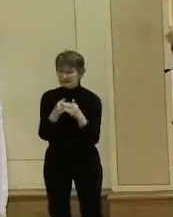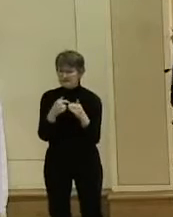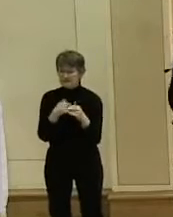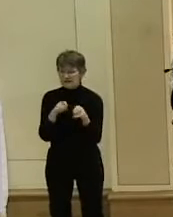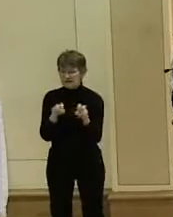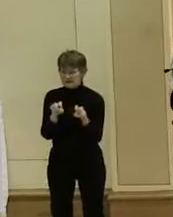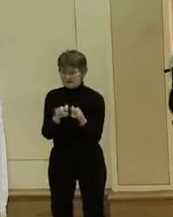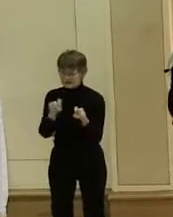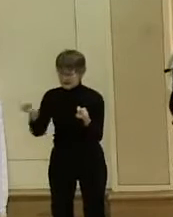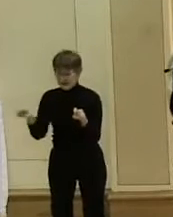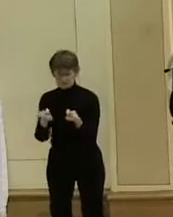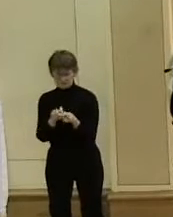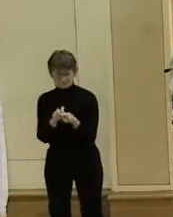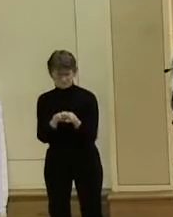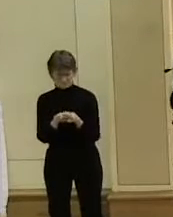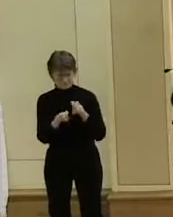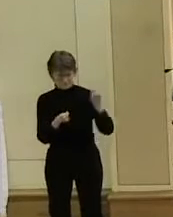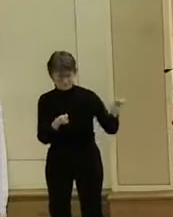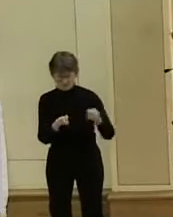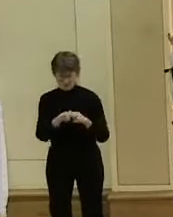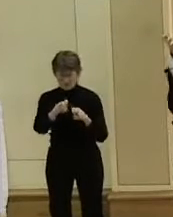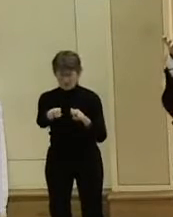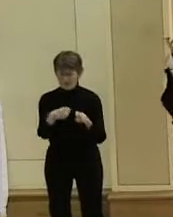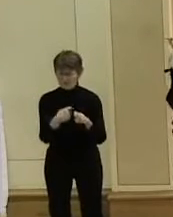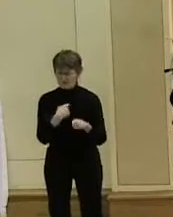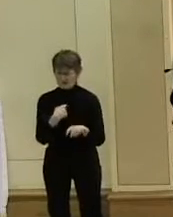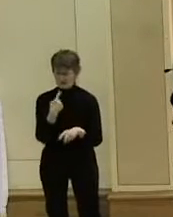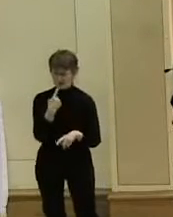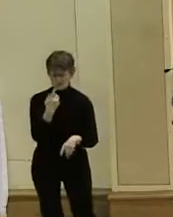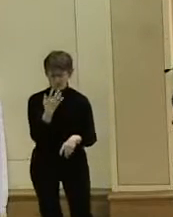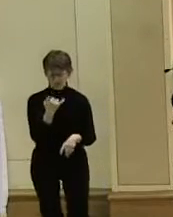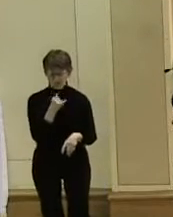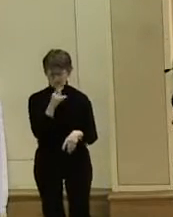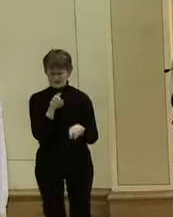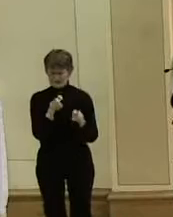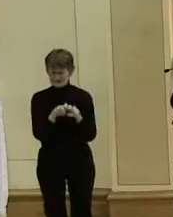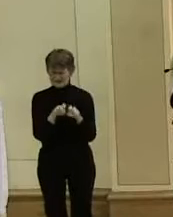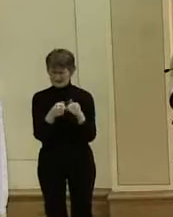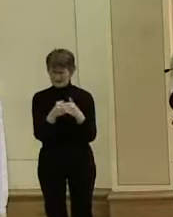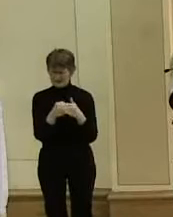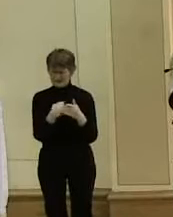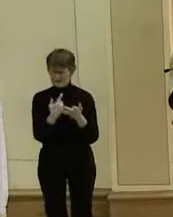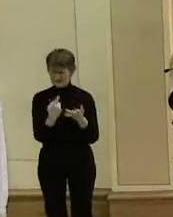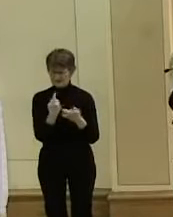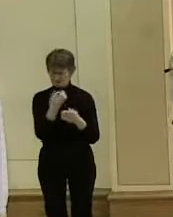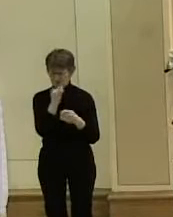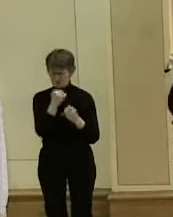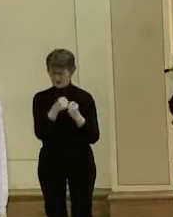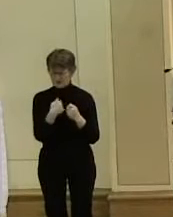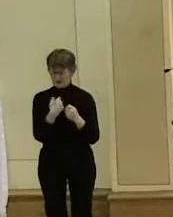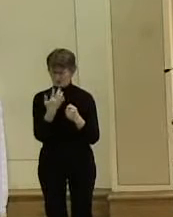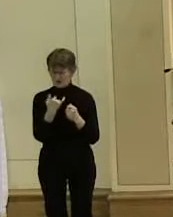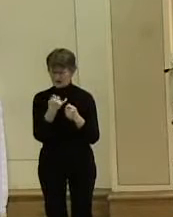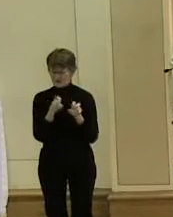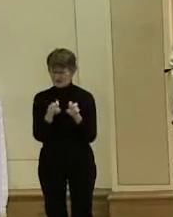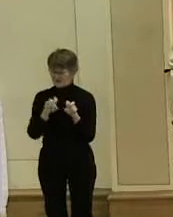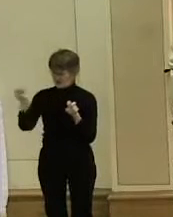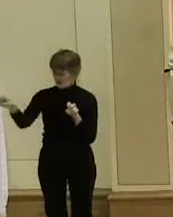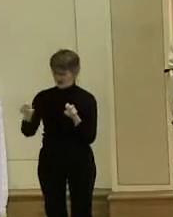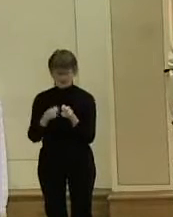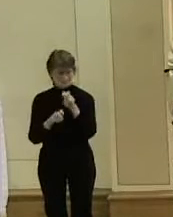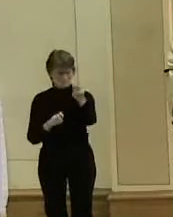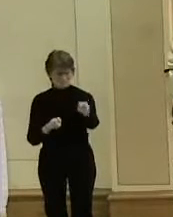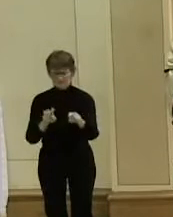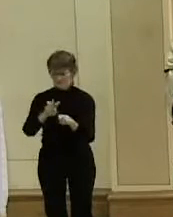I don't stink. I don't think I stink. Why don't they sit by me? Is there something wrong with me?